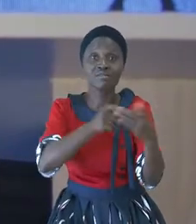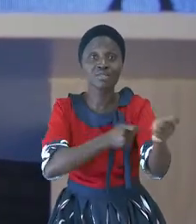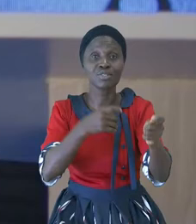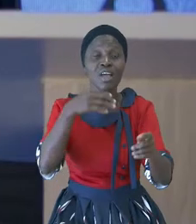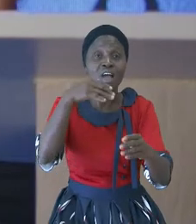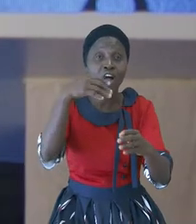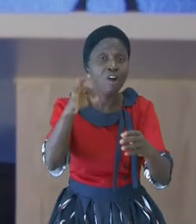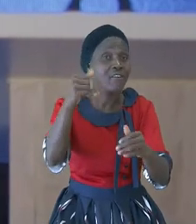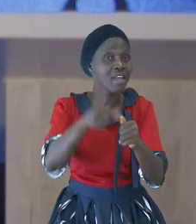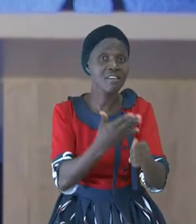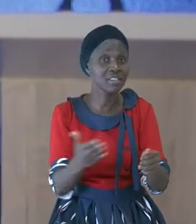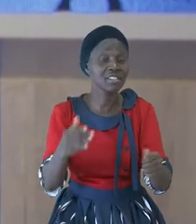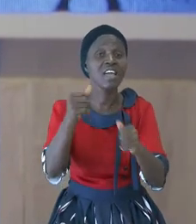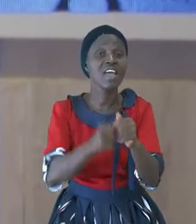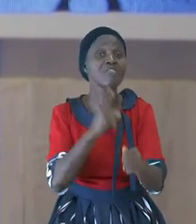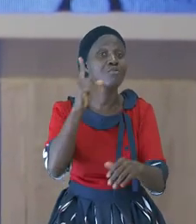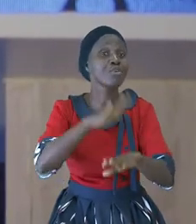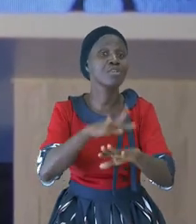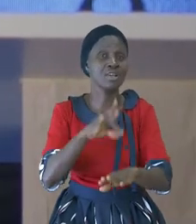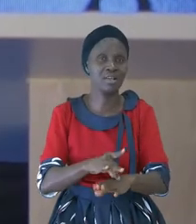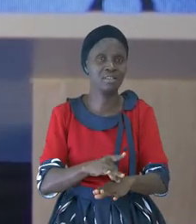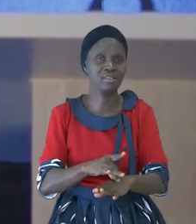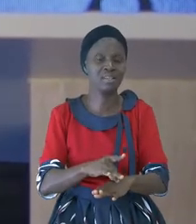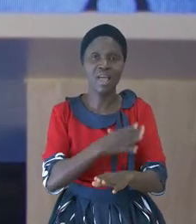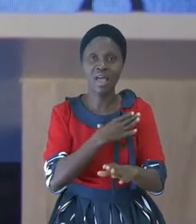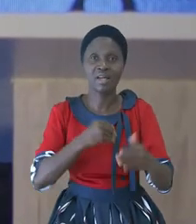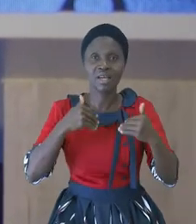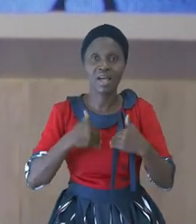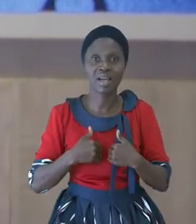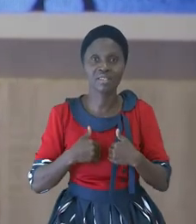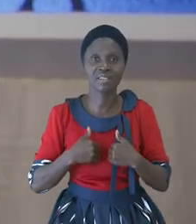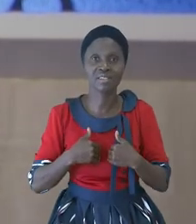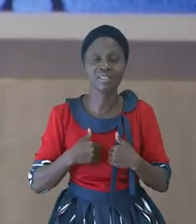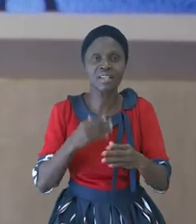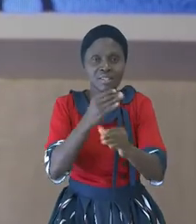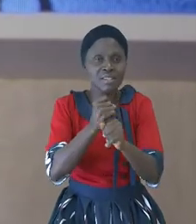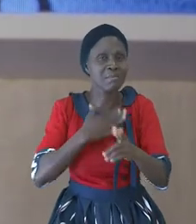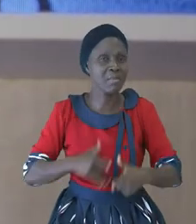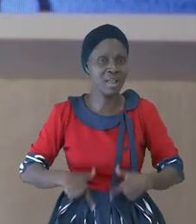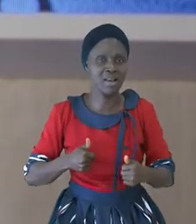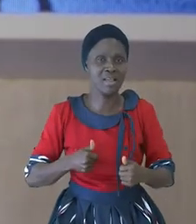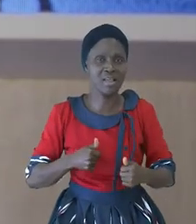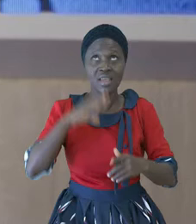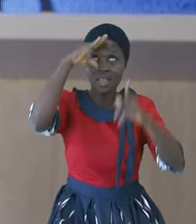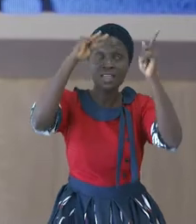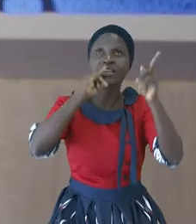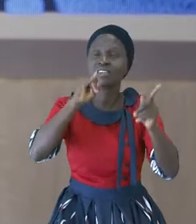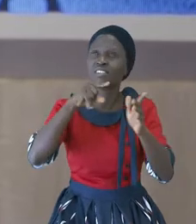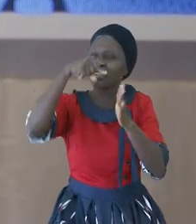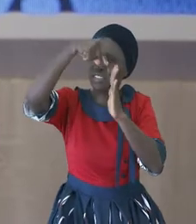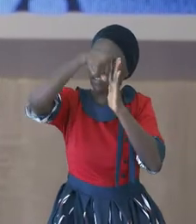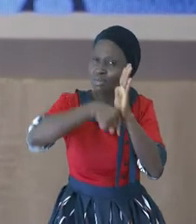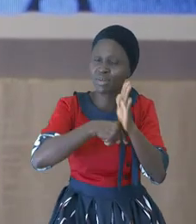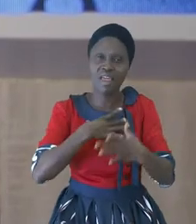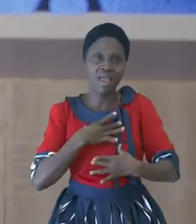of everything and everyone on earth, and he has taken my life, is deeply interested in me. He's